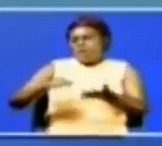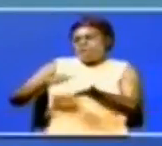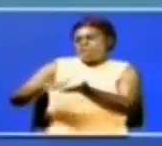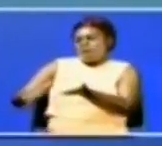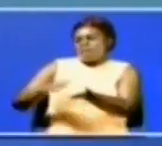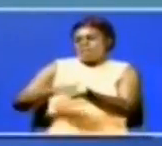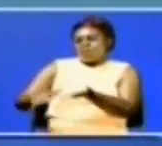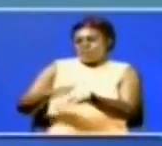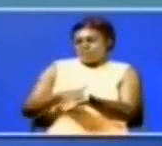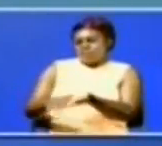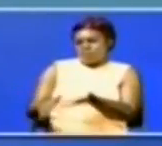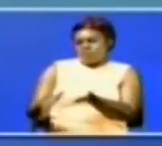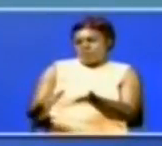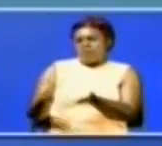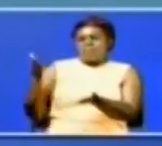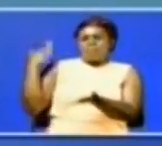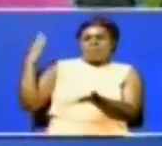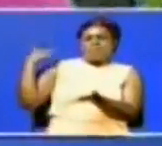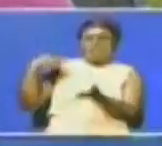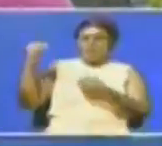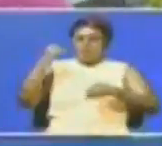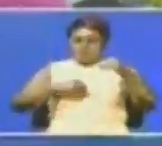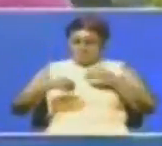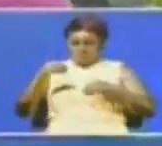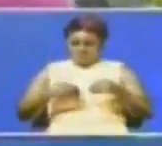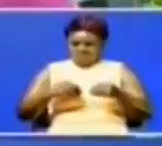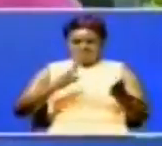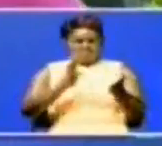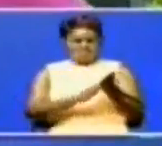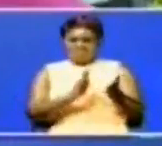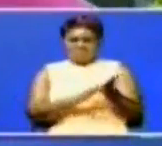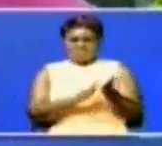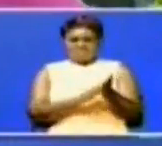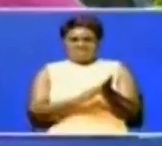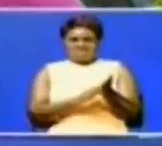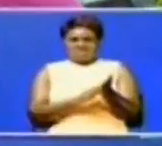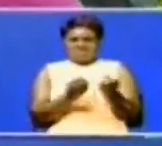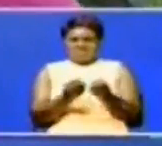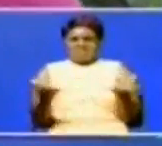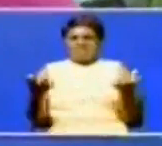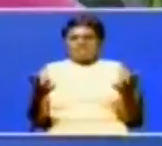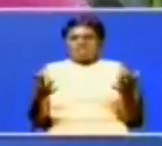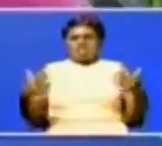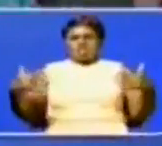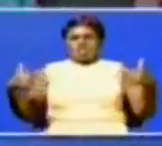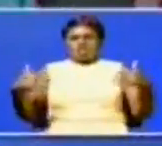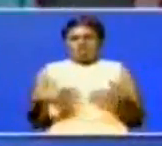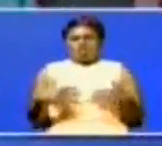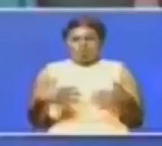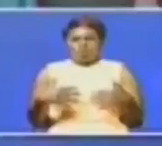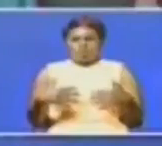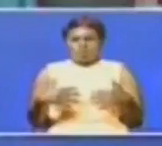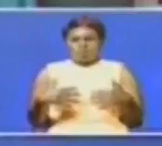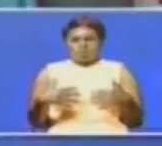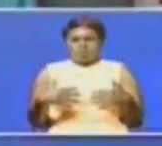amnesty for past corruption. The statement perhaps sending shivers among many, including the DPP Noreen